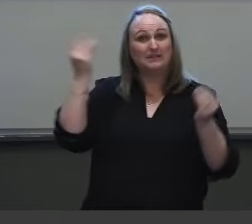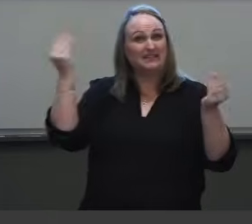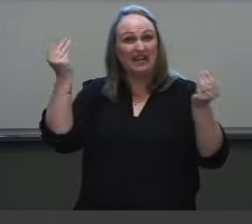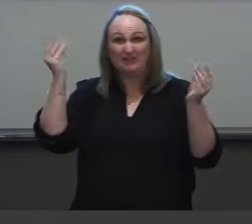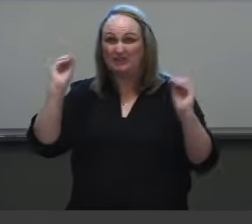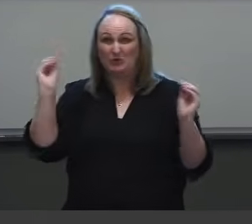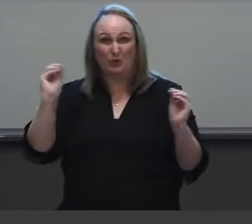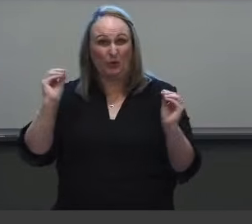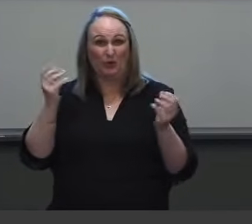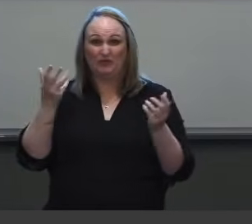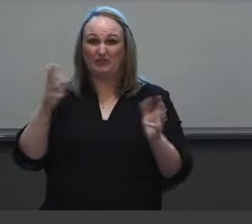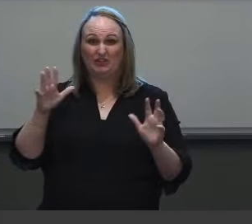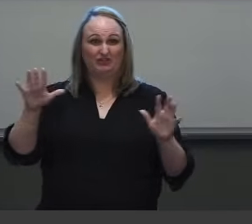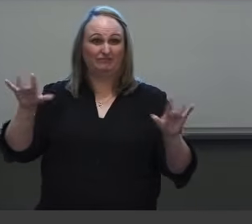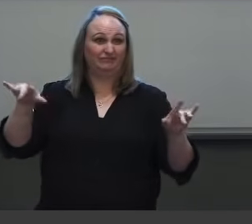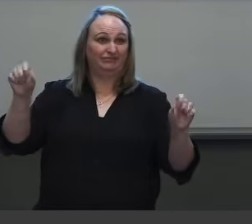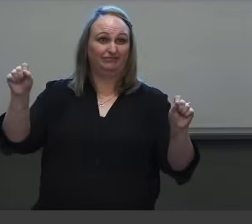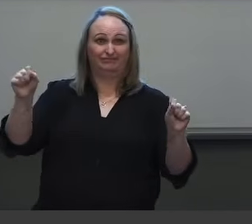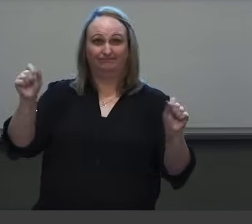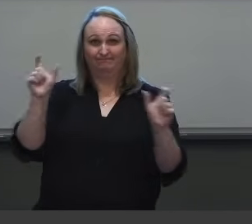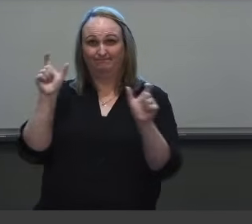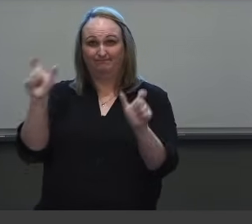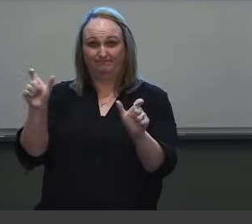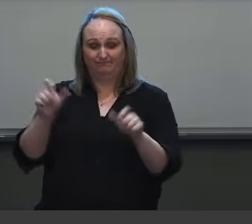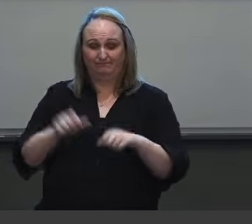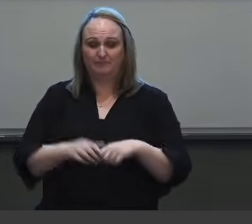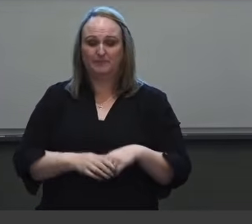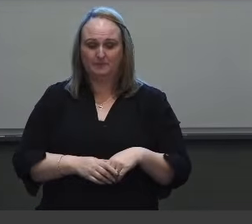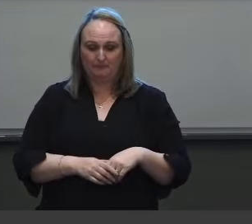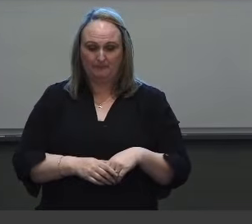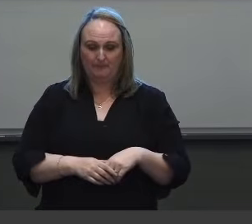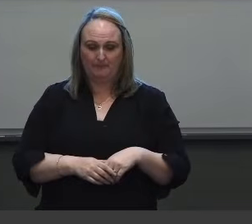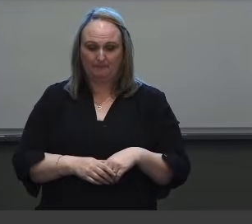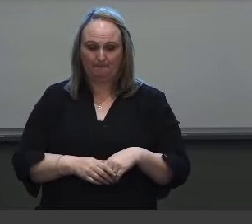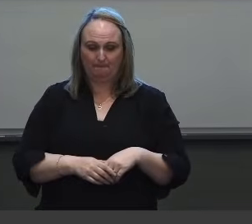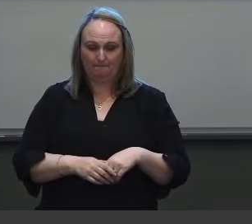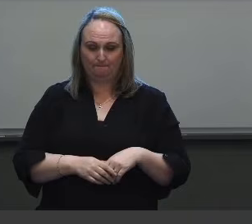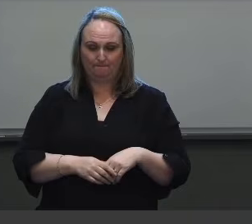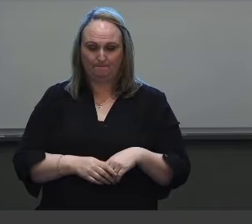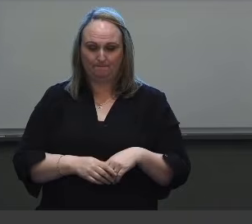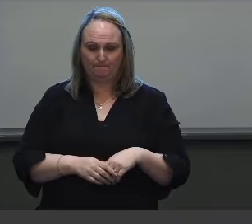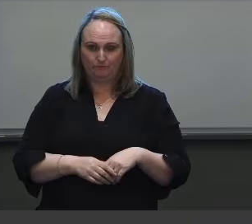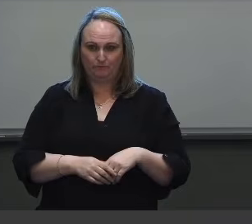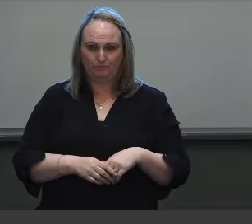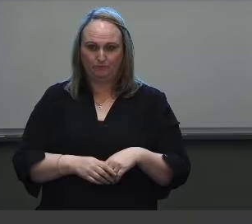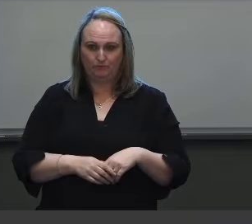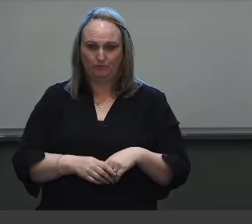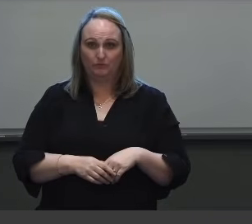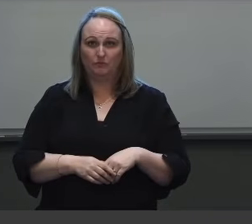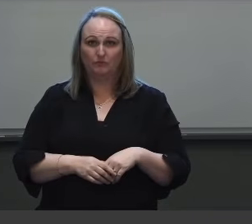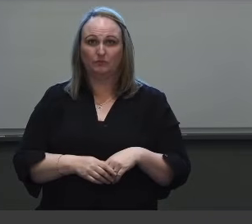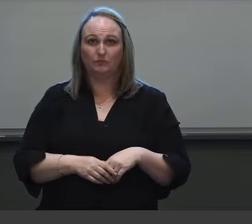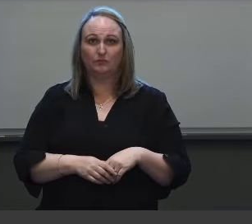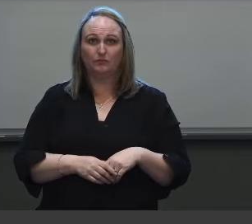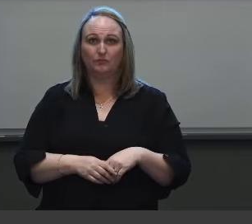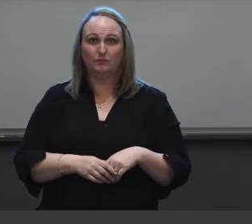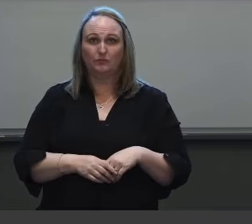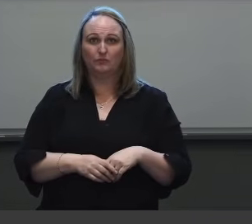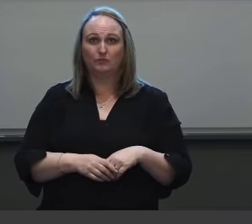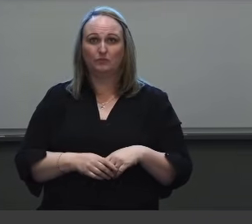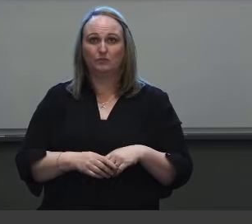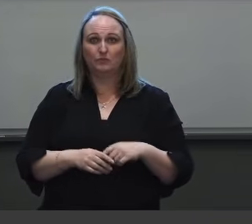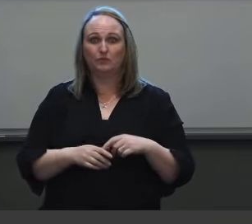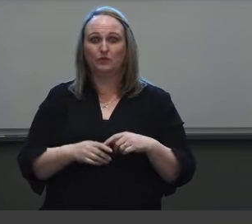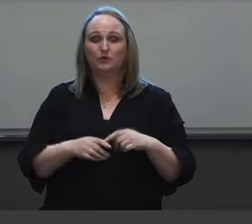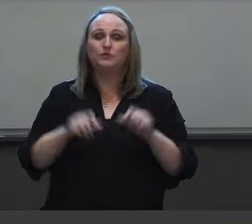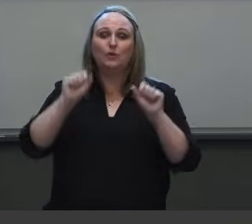it. For now, I will show you that there is an aversive sound still in the environment. I will turn off the filtration